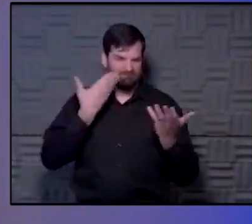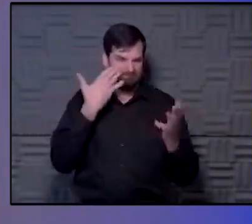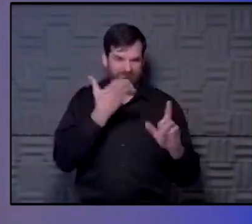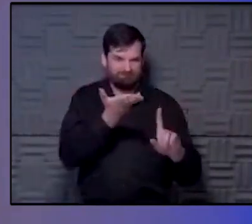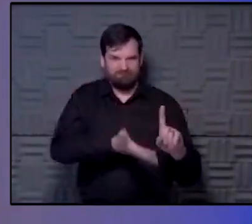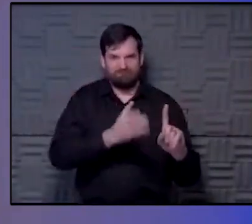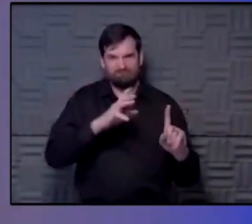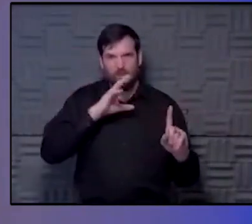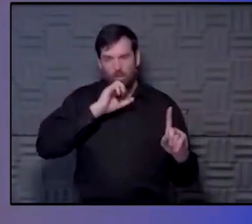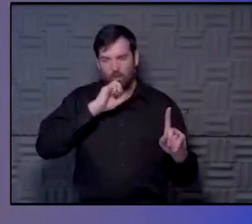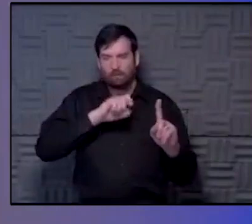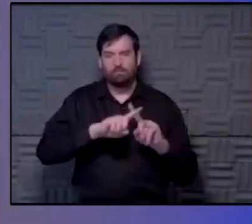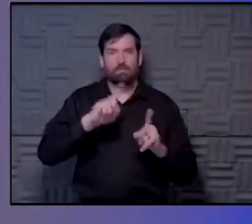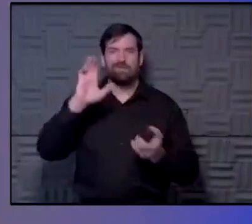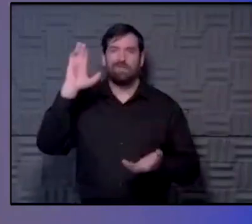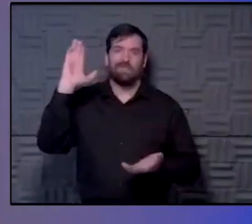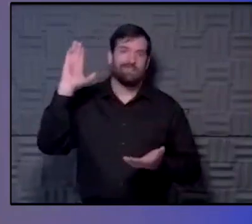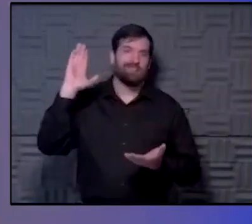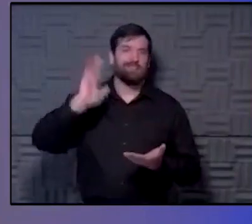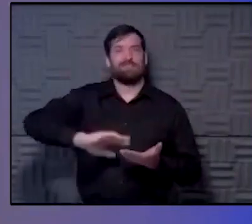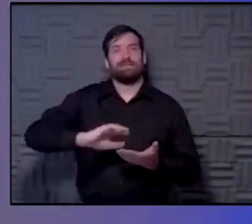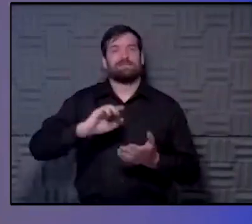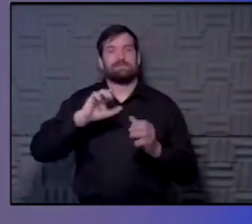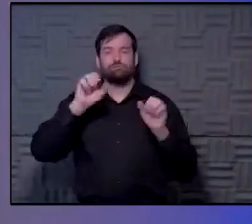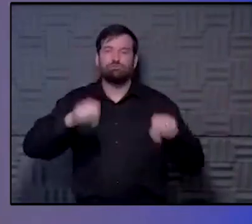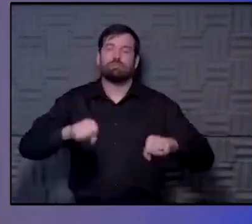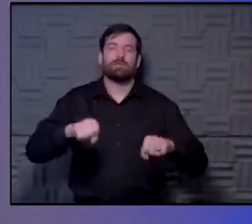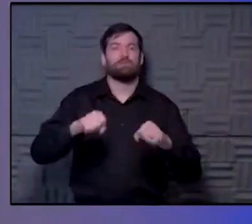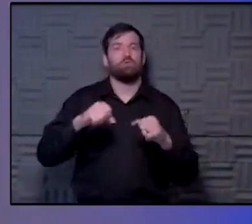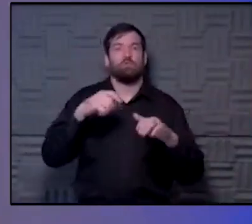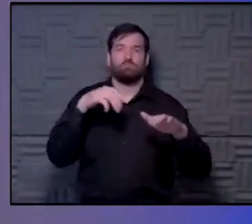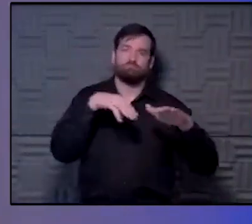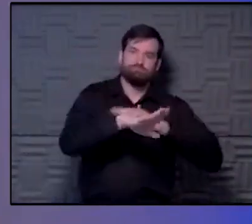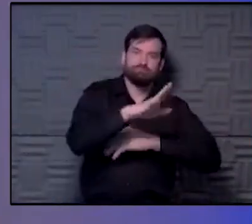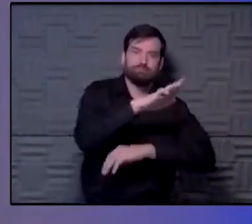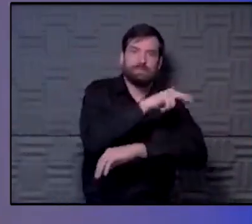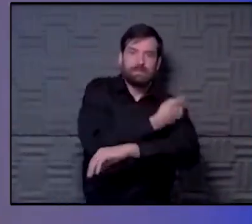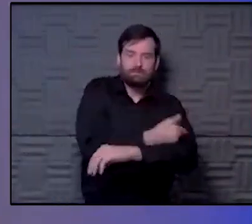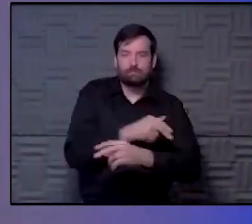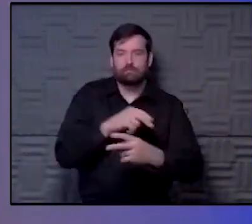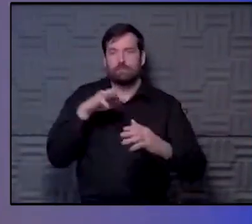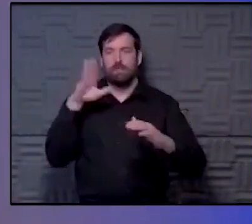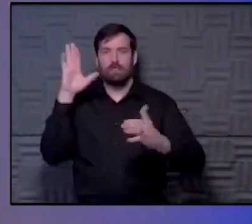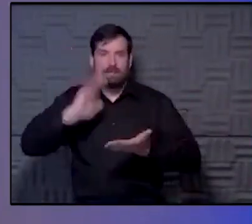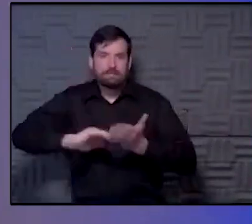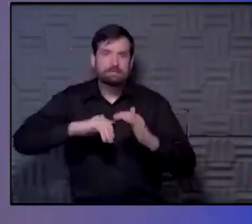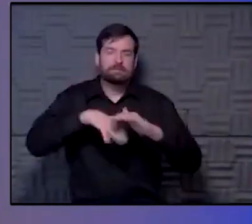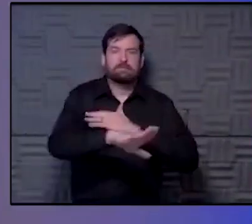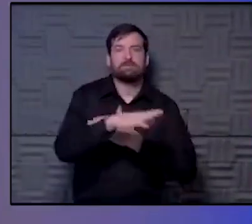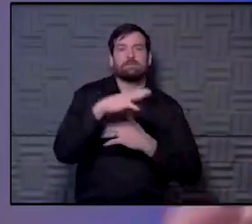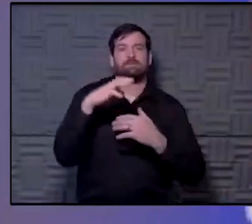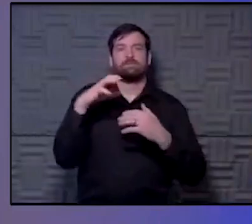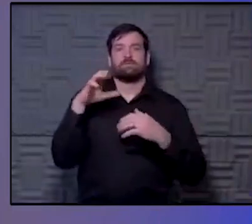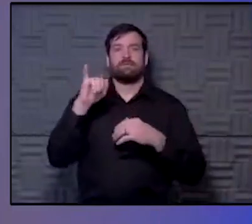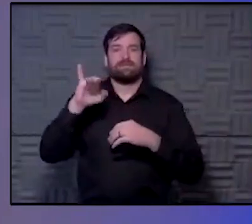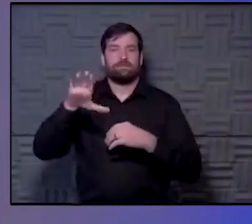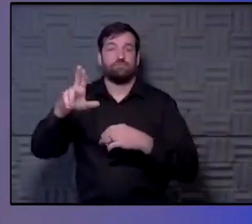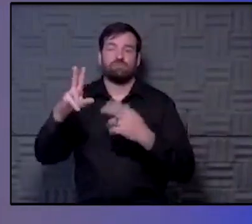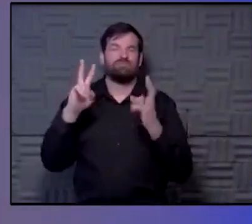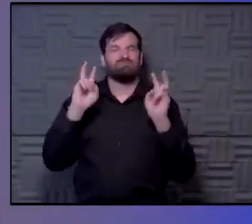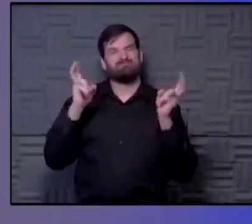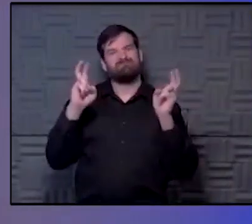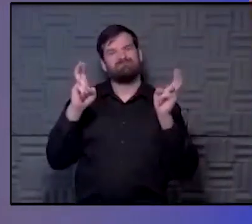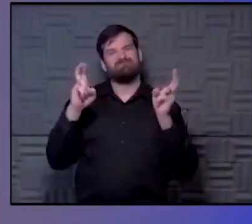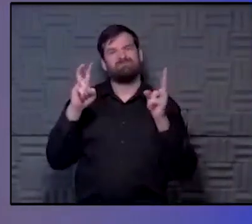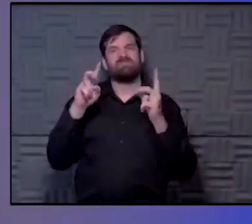person is, but they're less likely to get admitted to the ICU, less likely to be hospitalized, less likely to go to the ER. So it depends on your definition